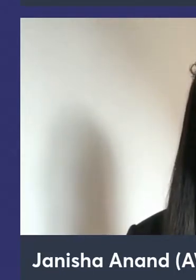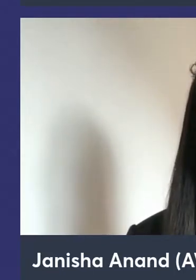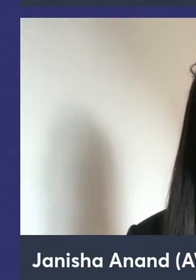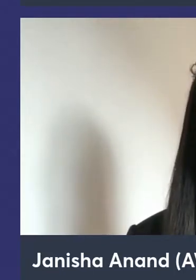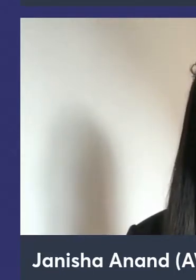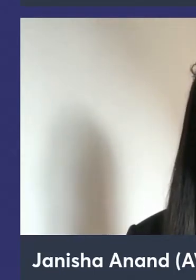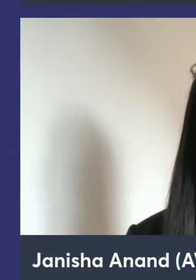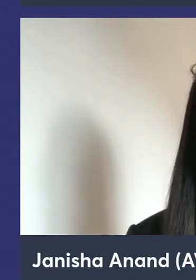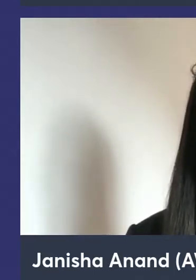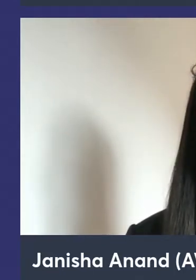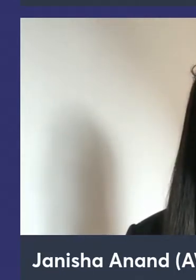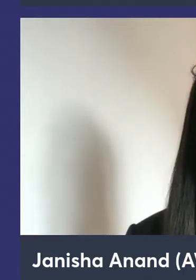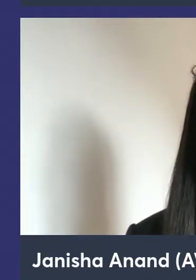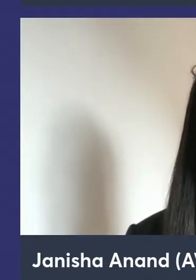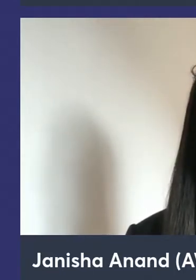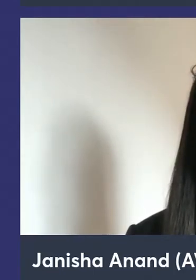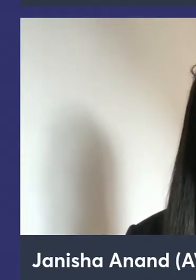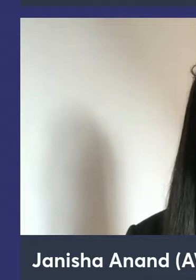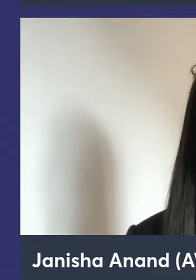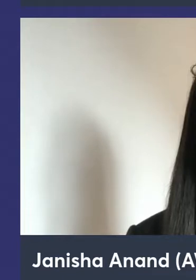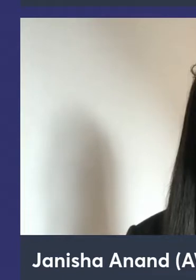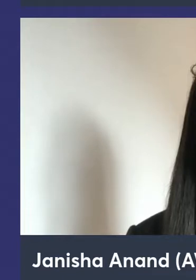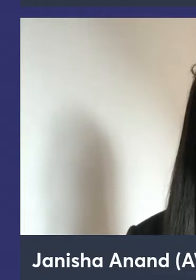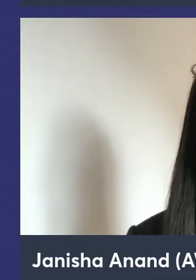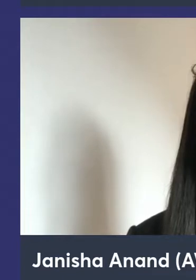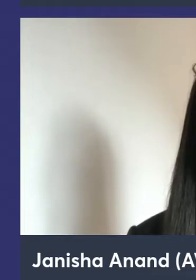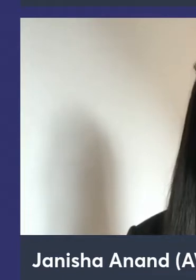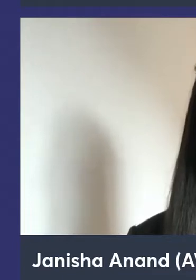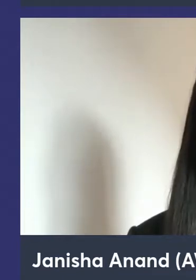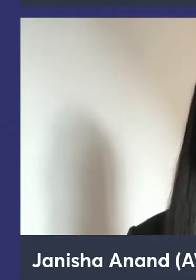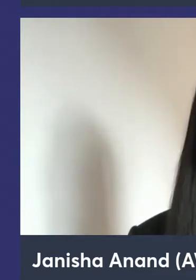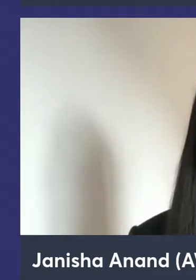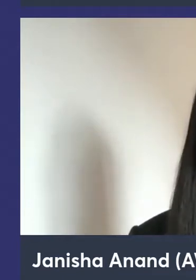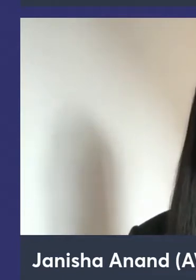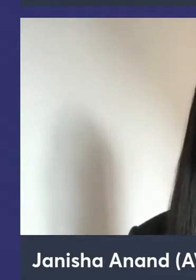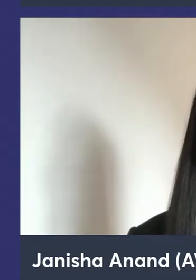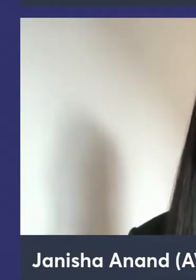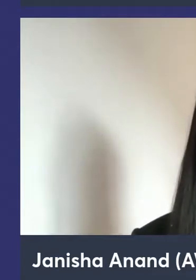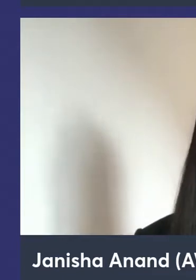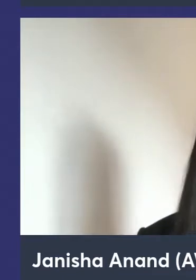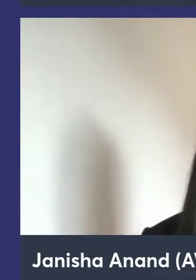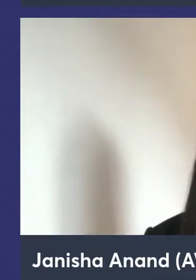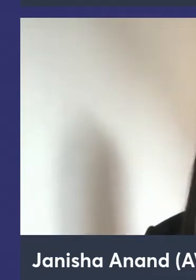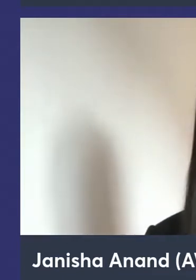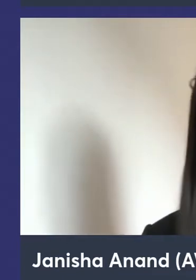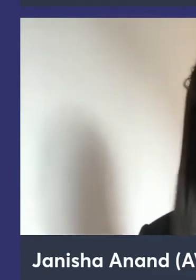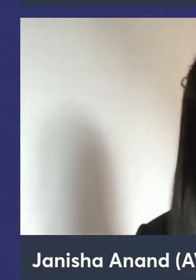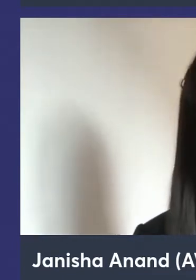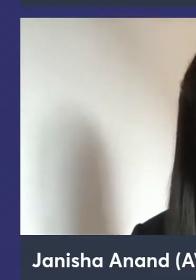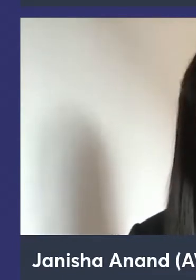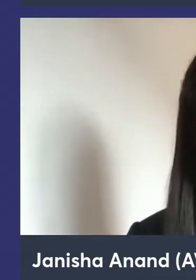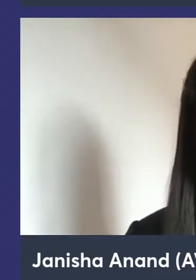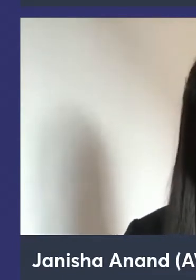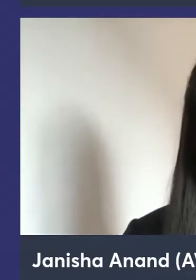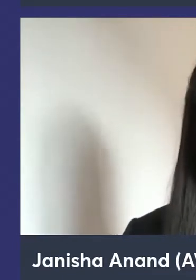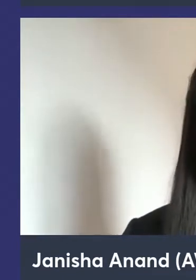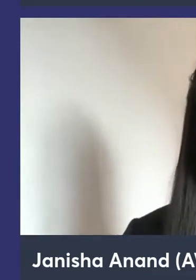around with different options, and it would just produce junk data. So I was like, I don't know what I'm doing. Like how machine learning doesn't